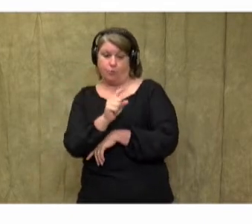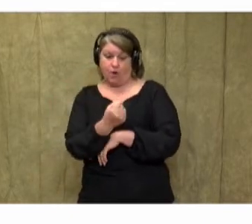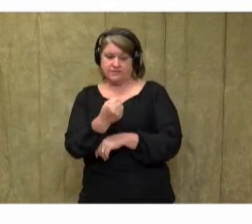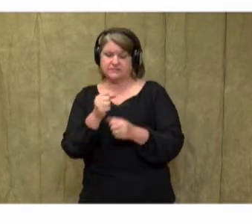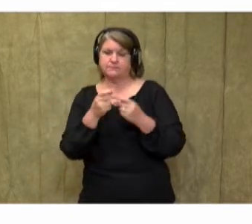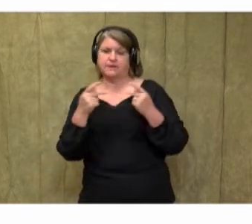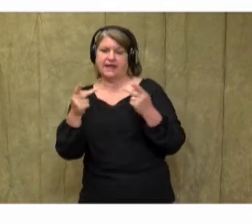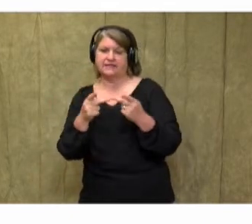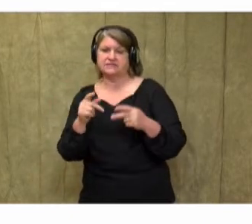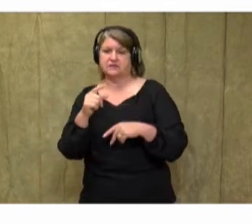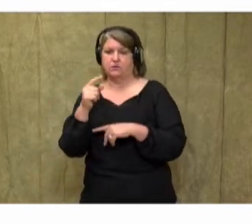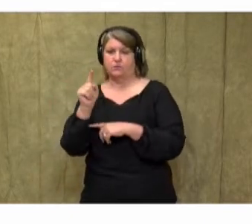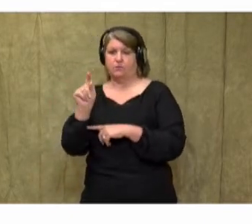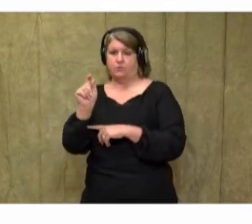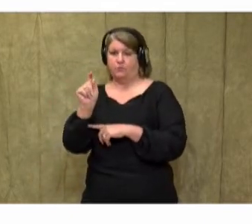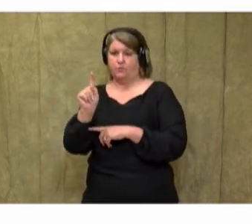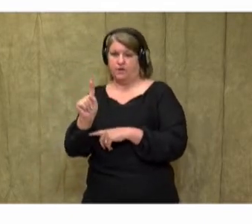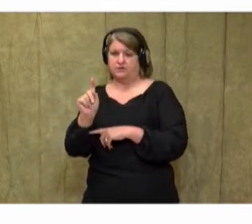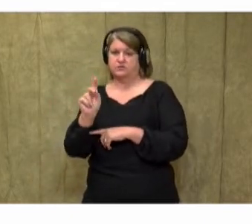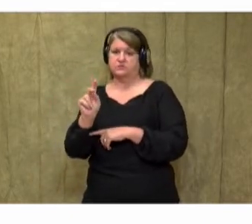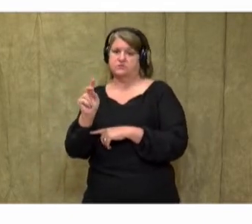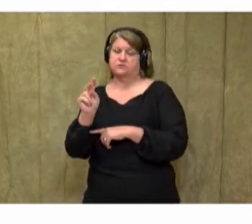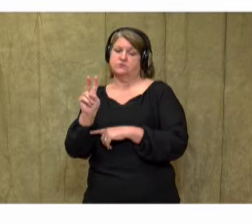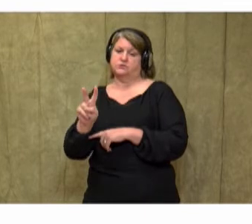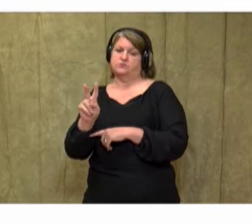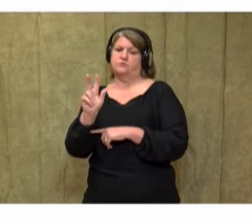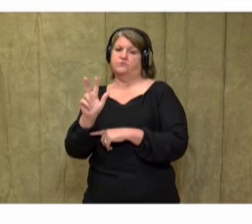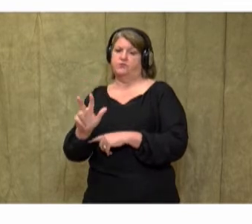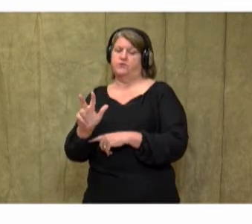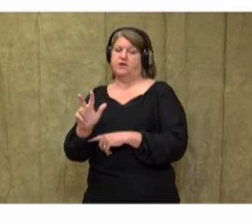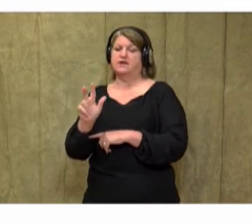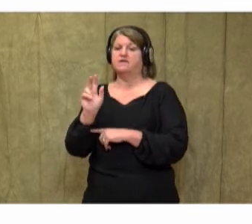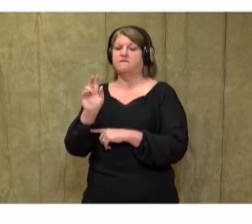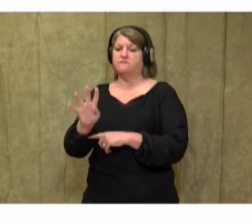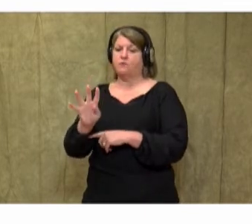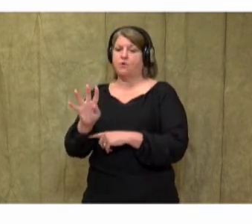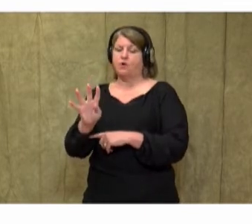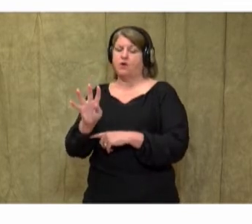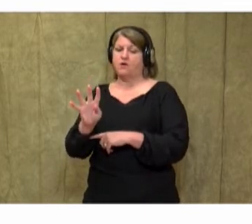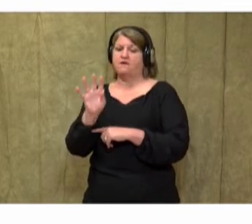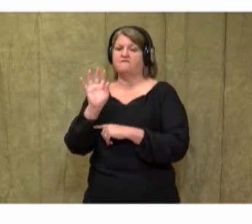1, 2, 3, 4,